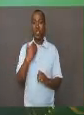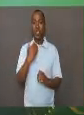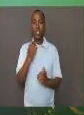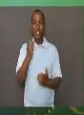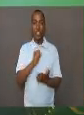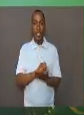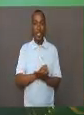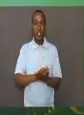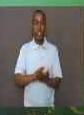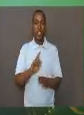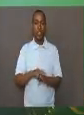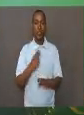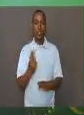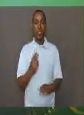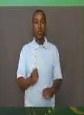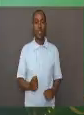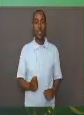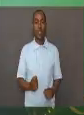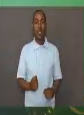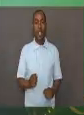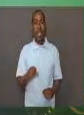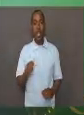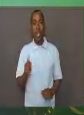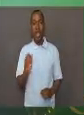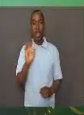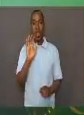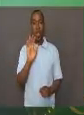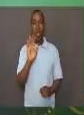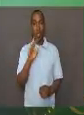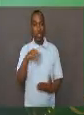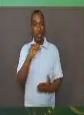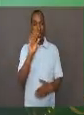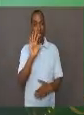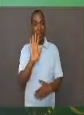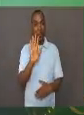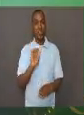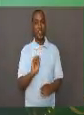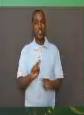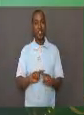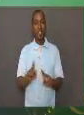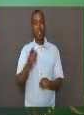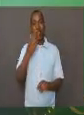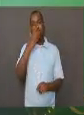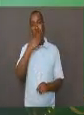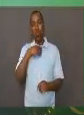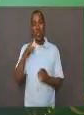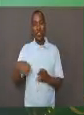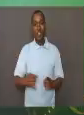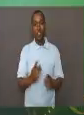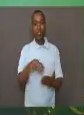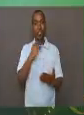in sterilization. We learned about 5 different heat